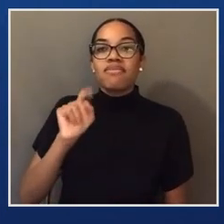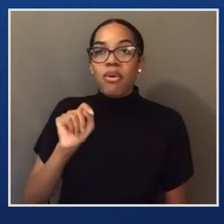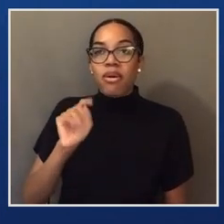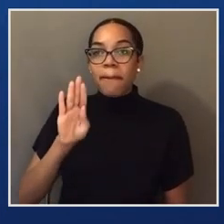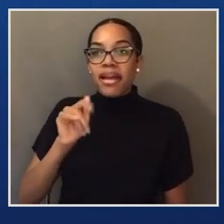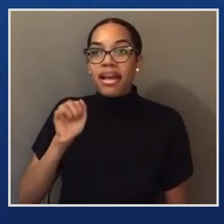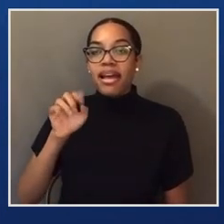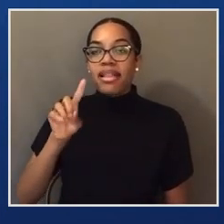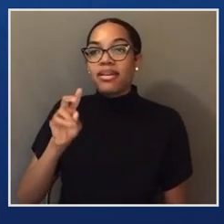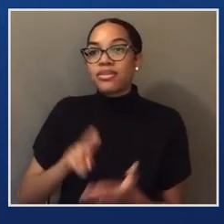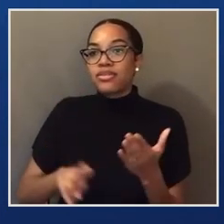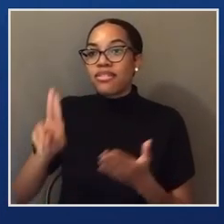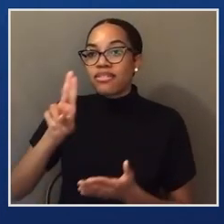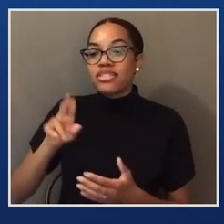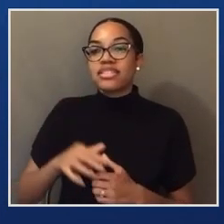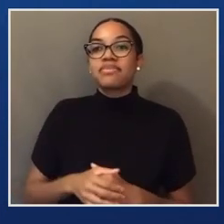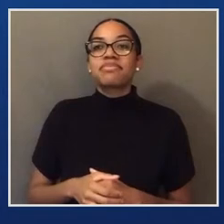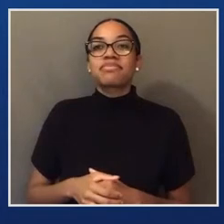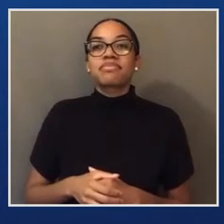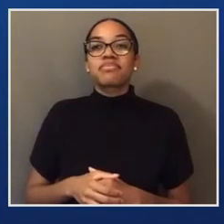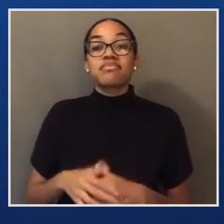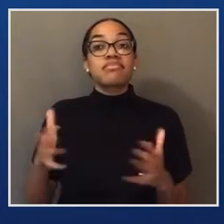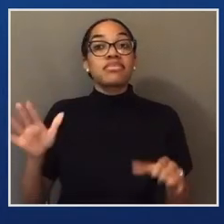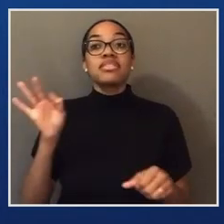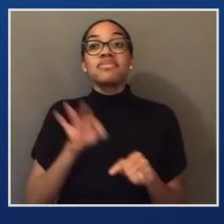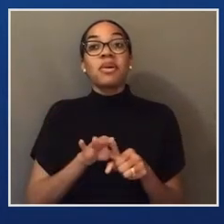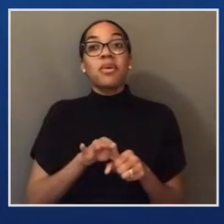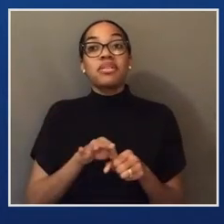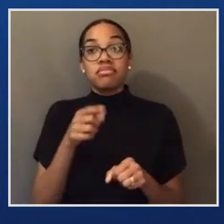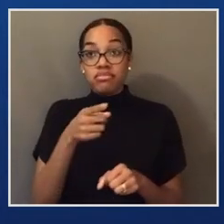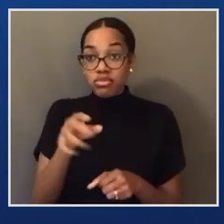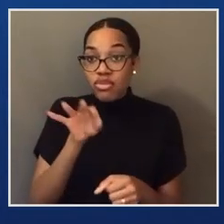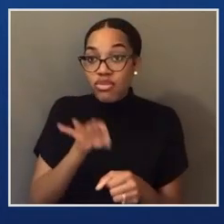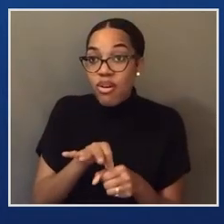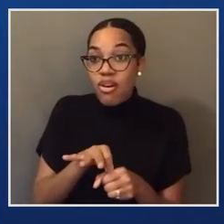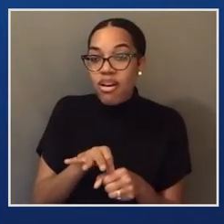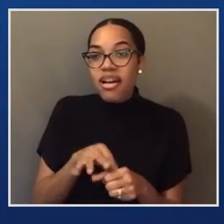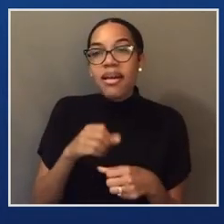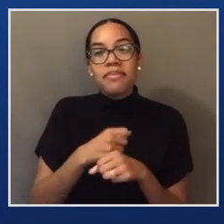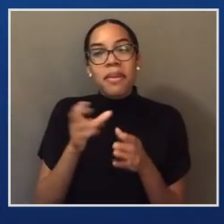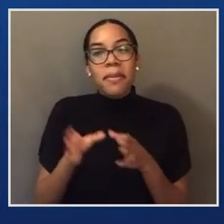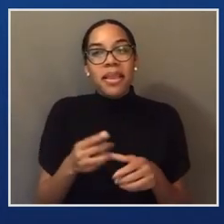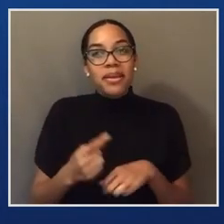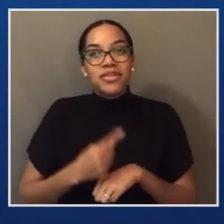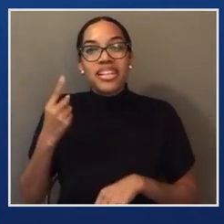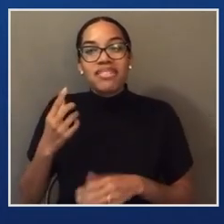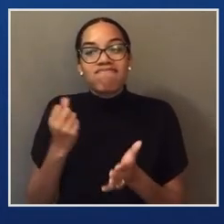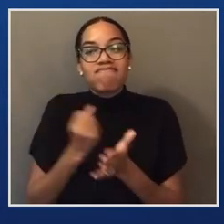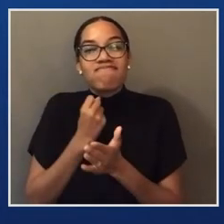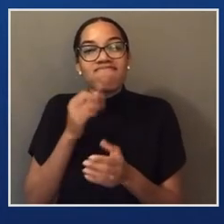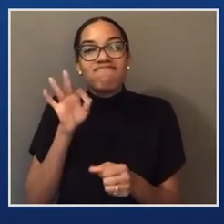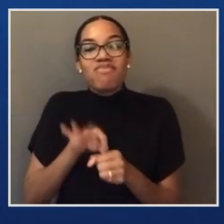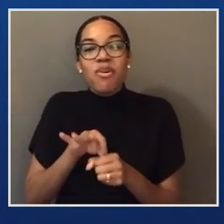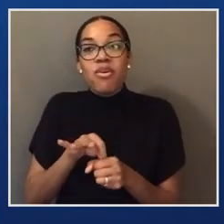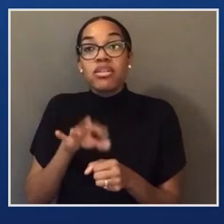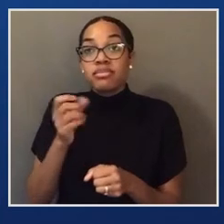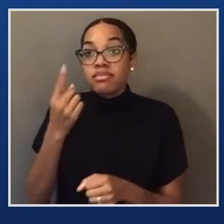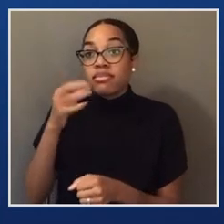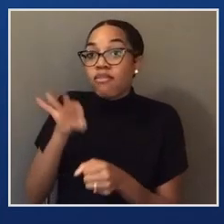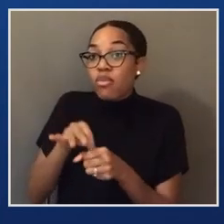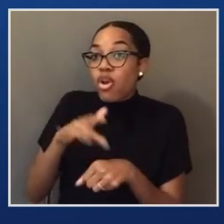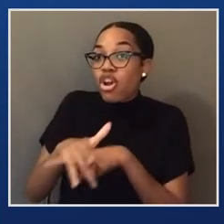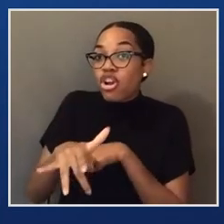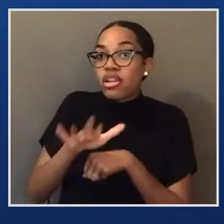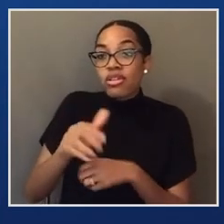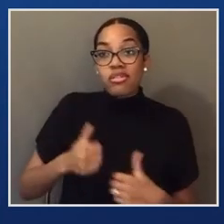Psi Fraternity. I have voted. Have you? Make your plans today. Get out and vote. Vote early. Your life depends